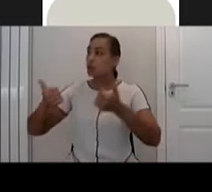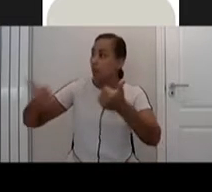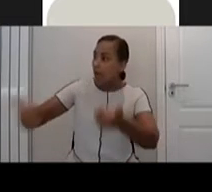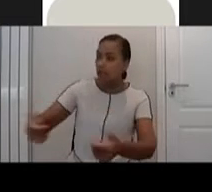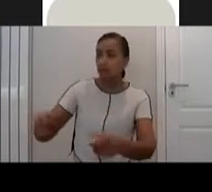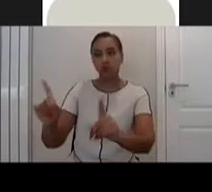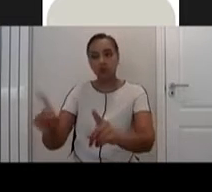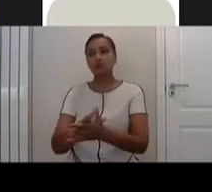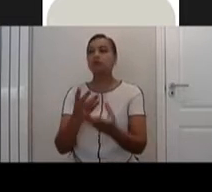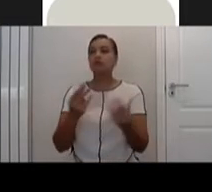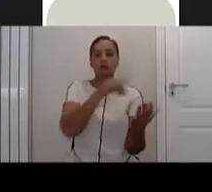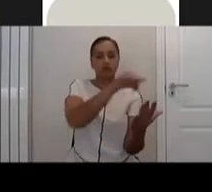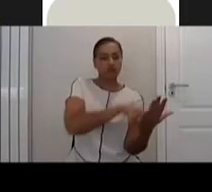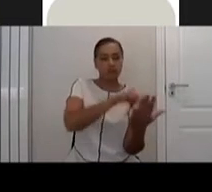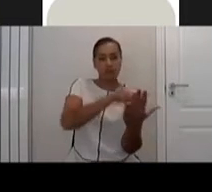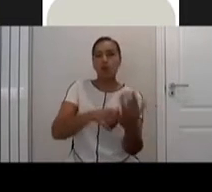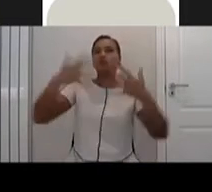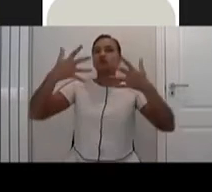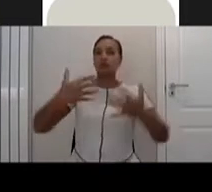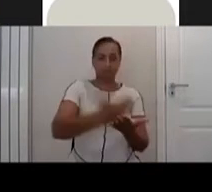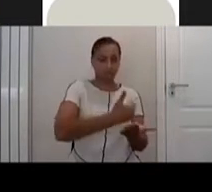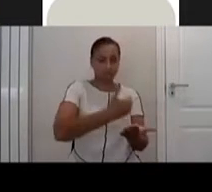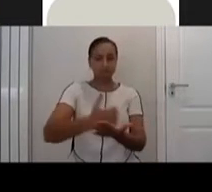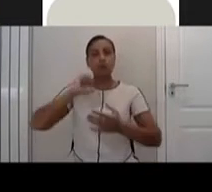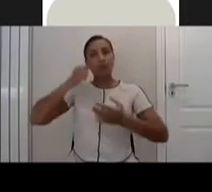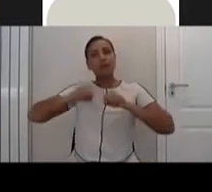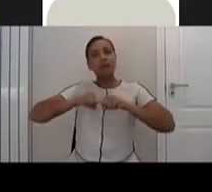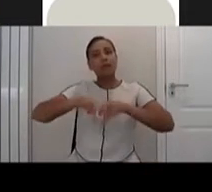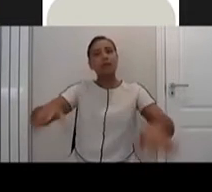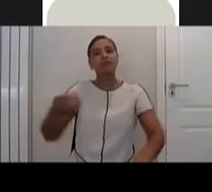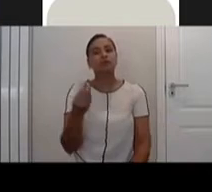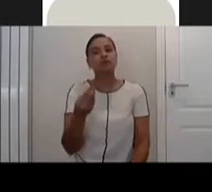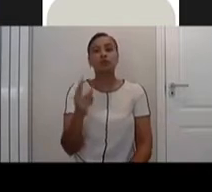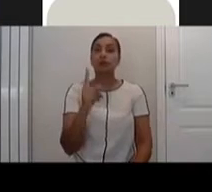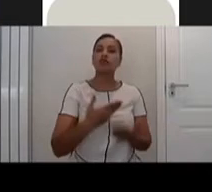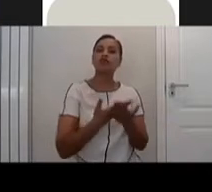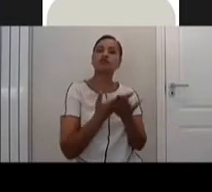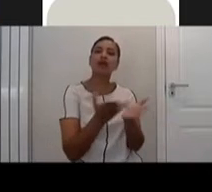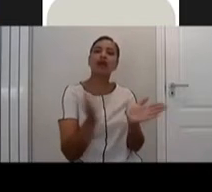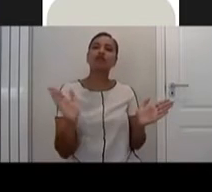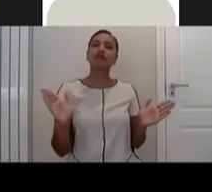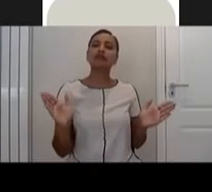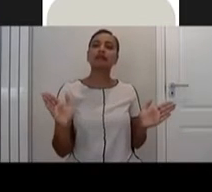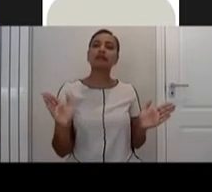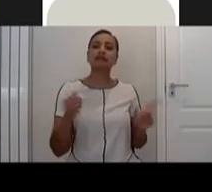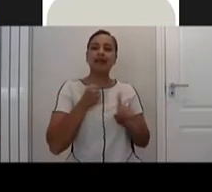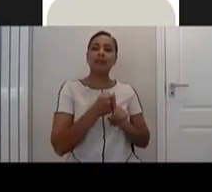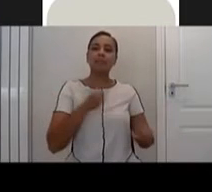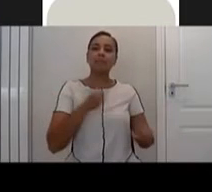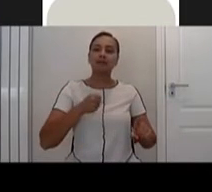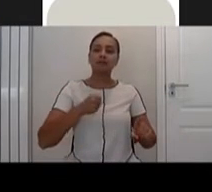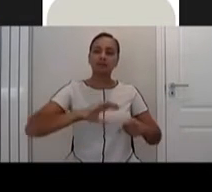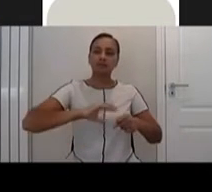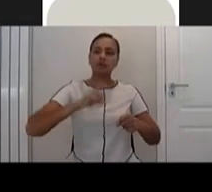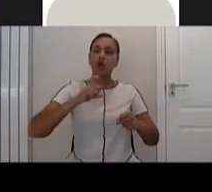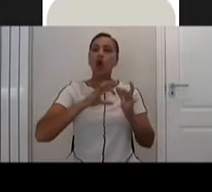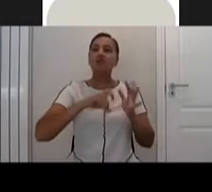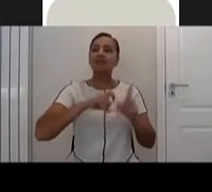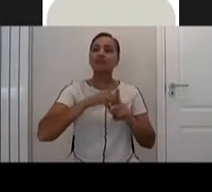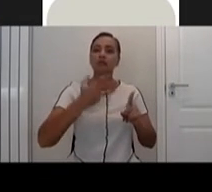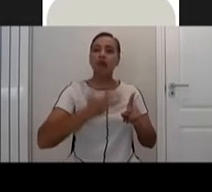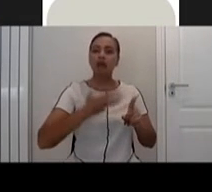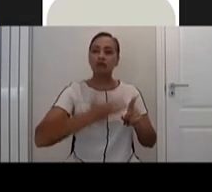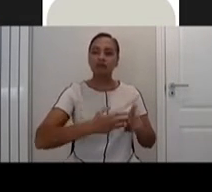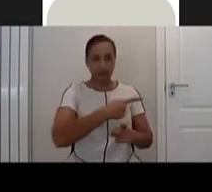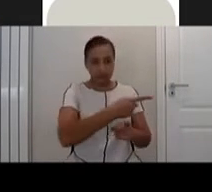reports almost ready to publish. One, a very generic one around the impact of COVID on yourselves,